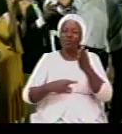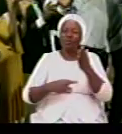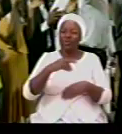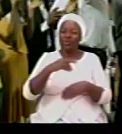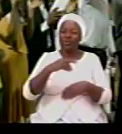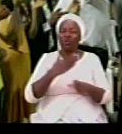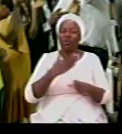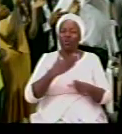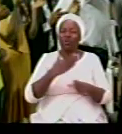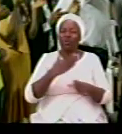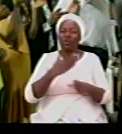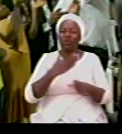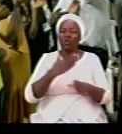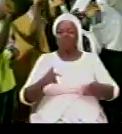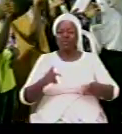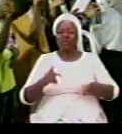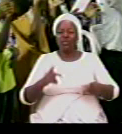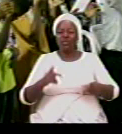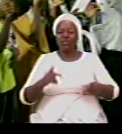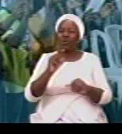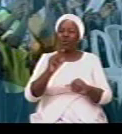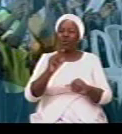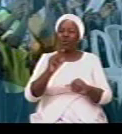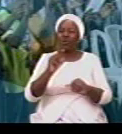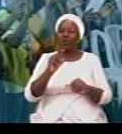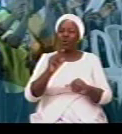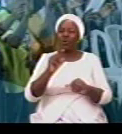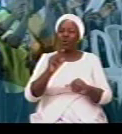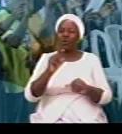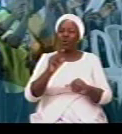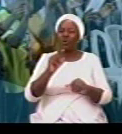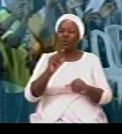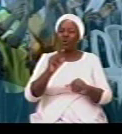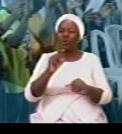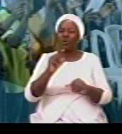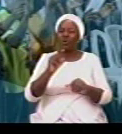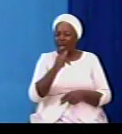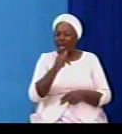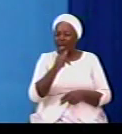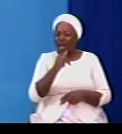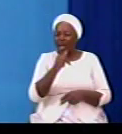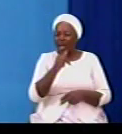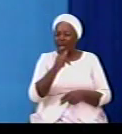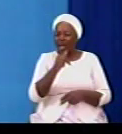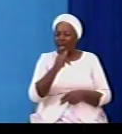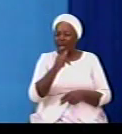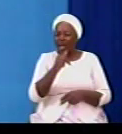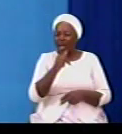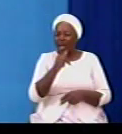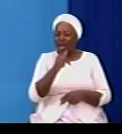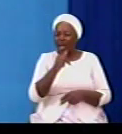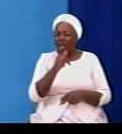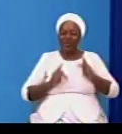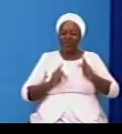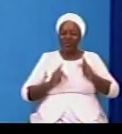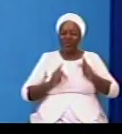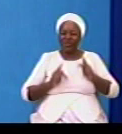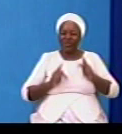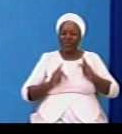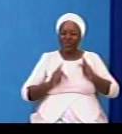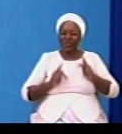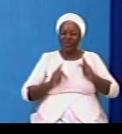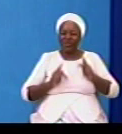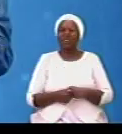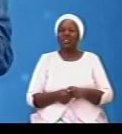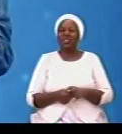name. I'm asking, oh Lord, that the physical problem tangible that people feel and the pain in their